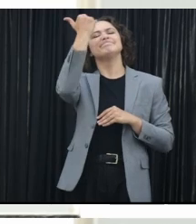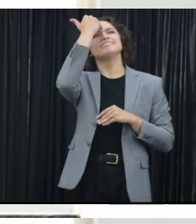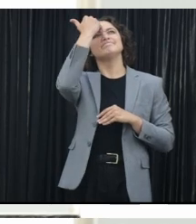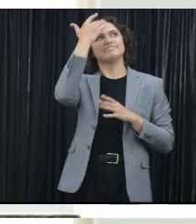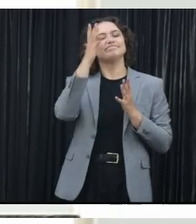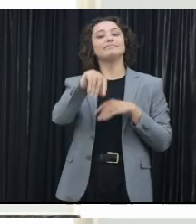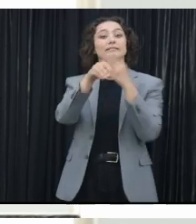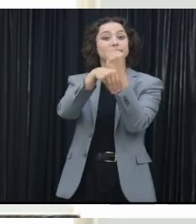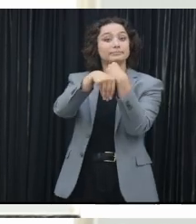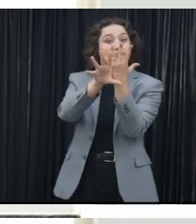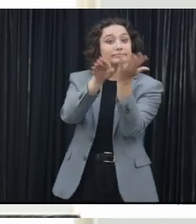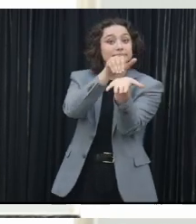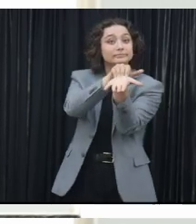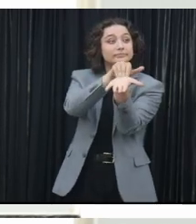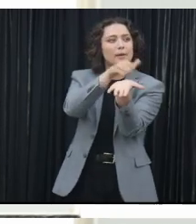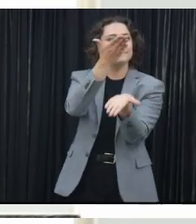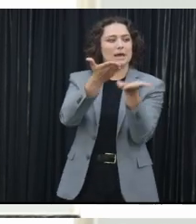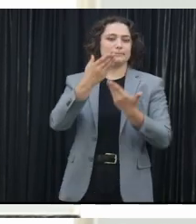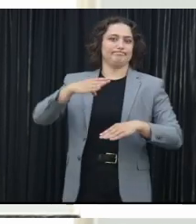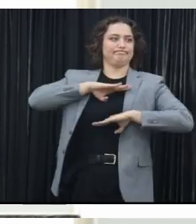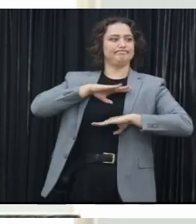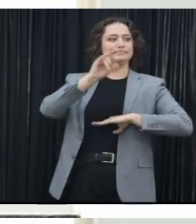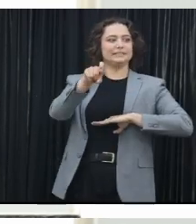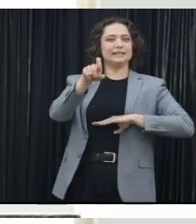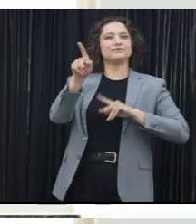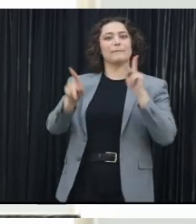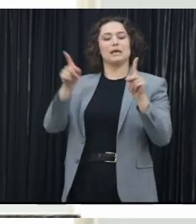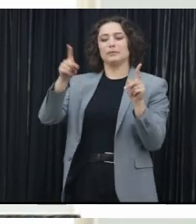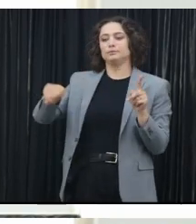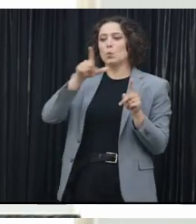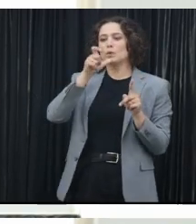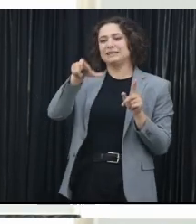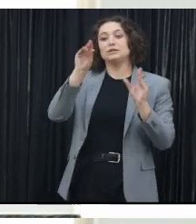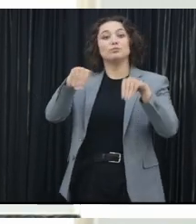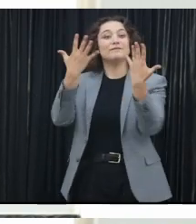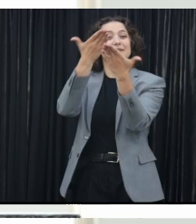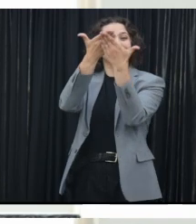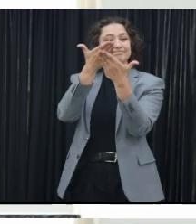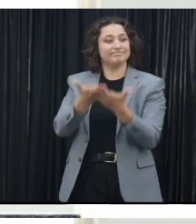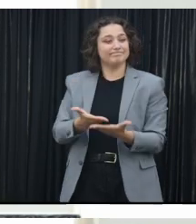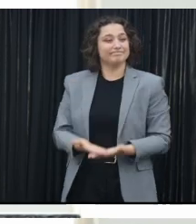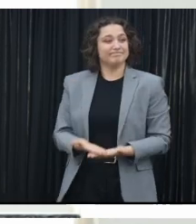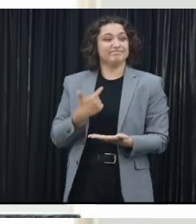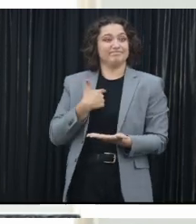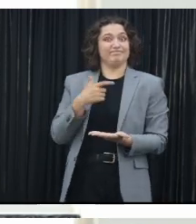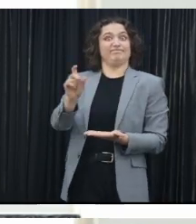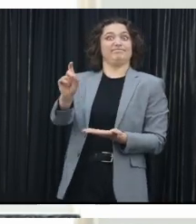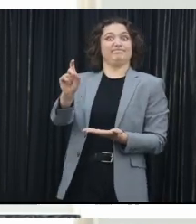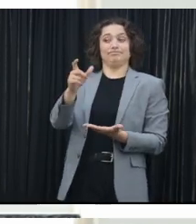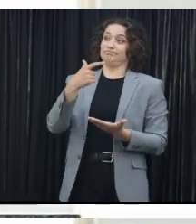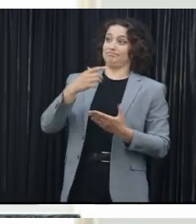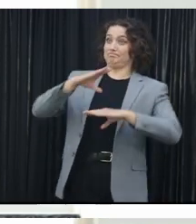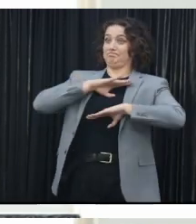telehealth may be a means for individuals to be able to provide verification that they meet the disability